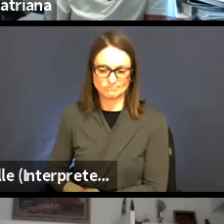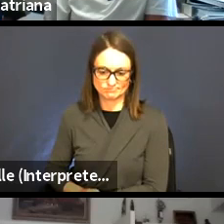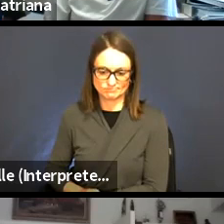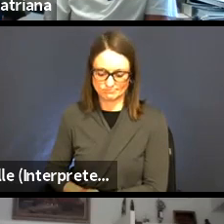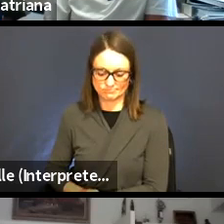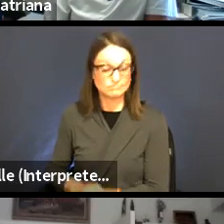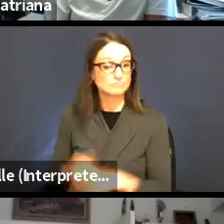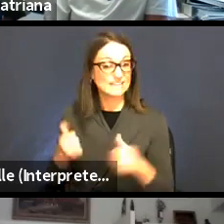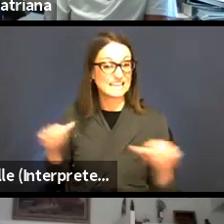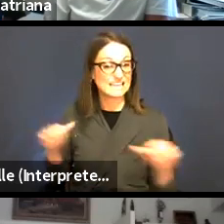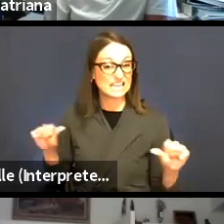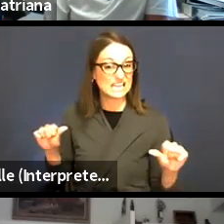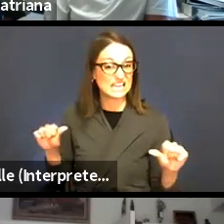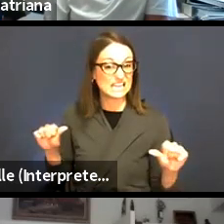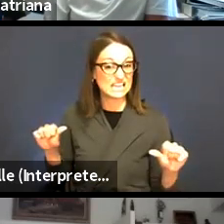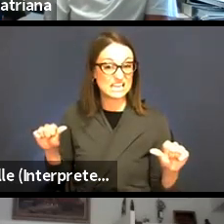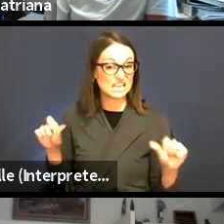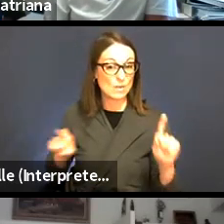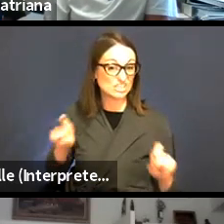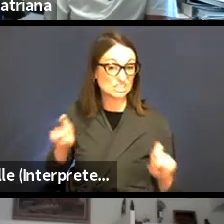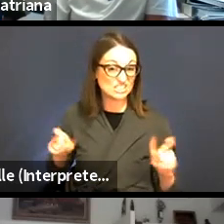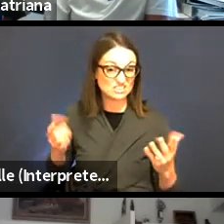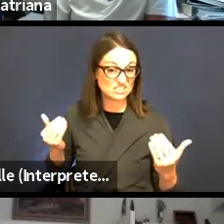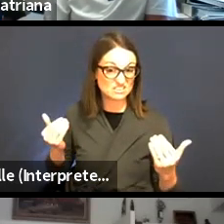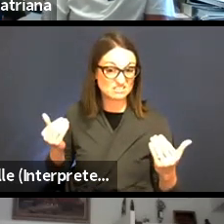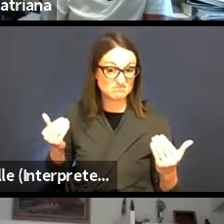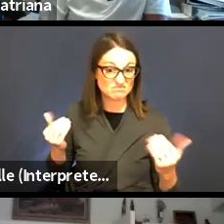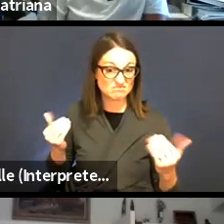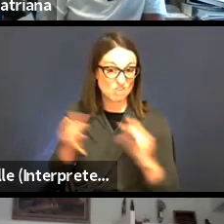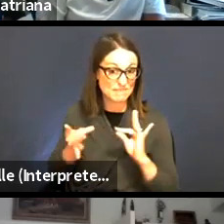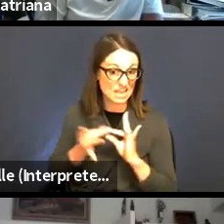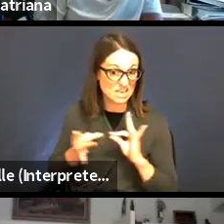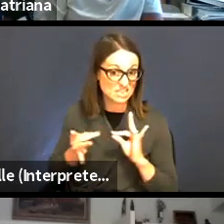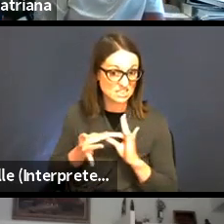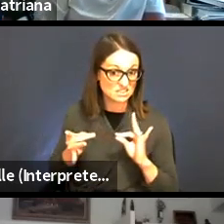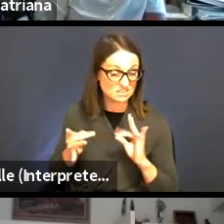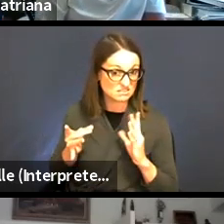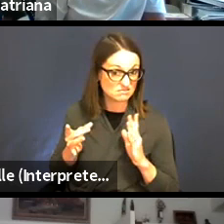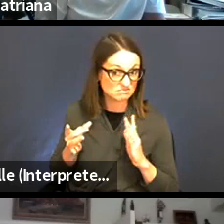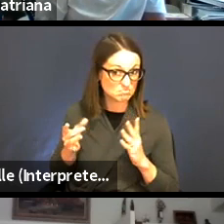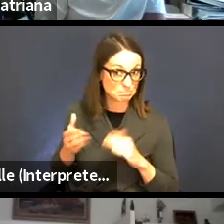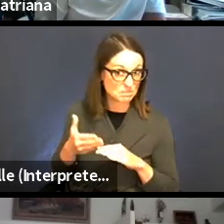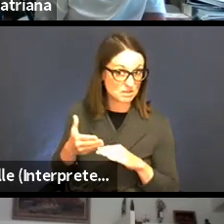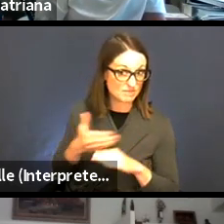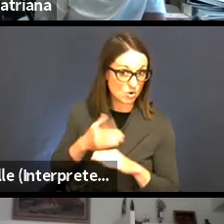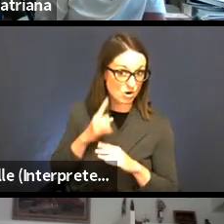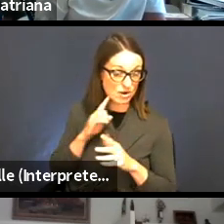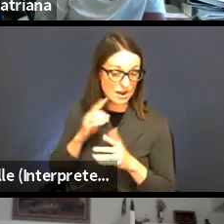Any questions or comments before I move on to some discussion of tuition and